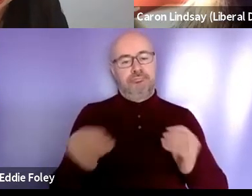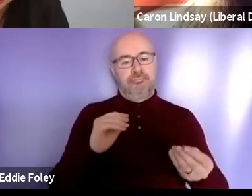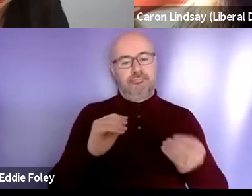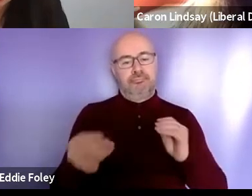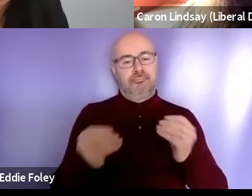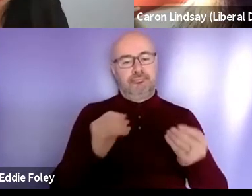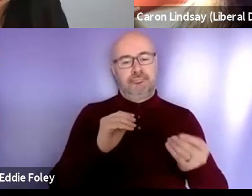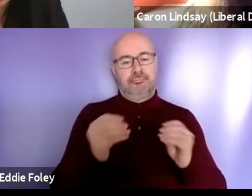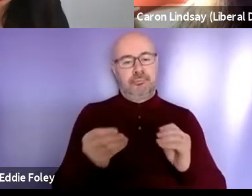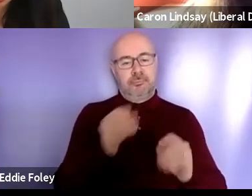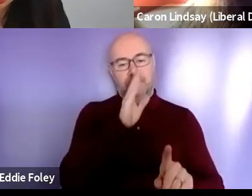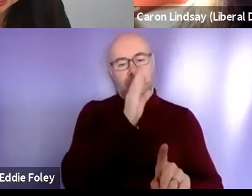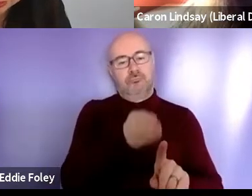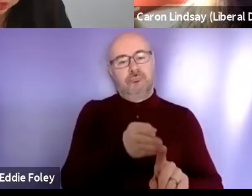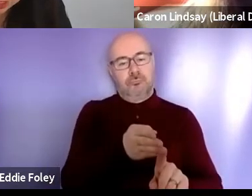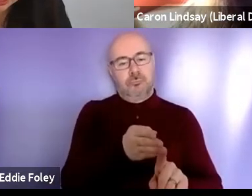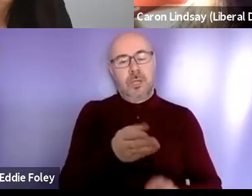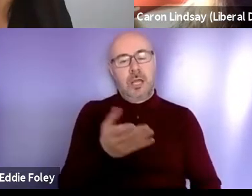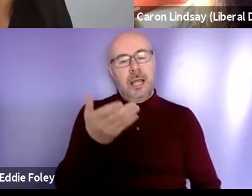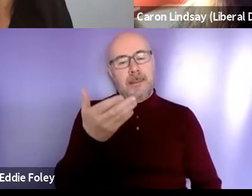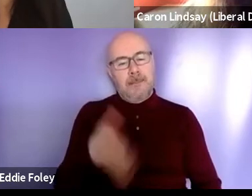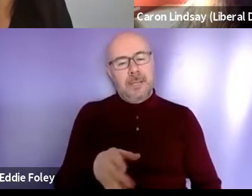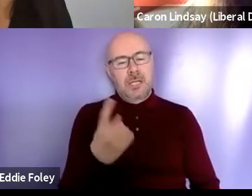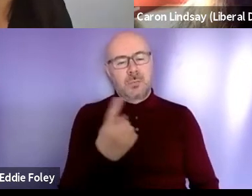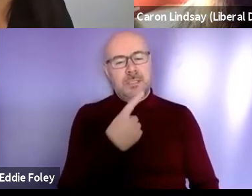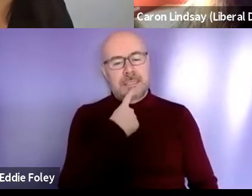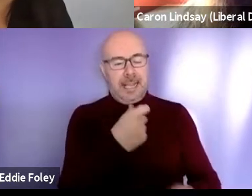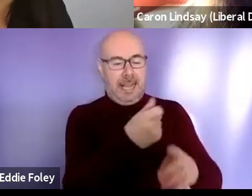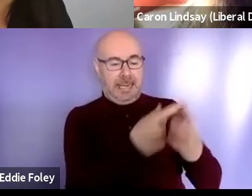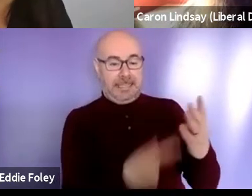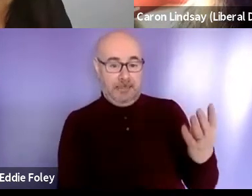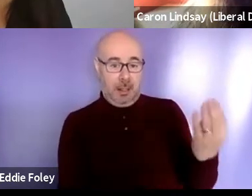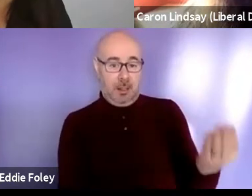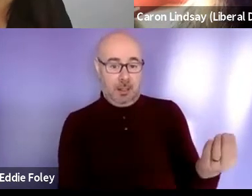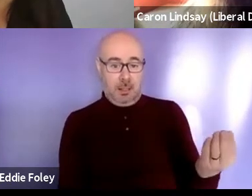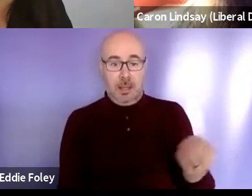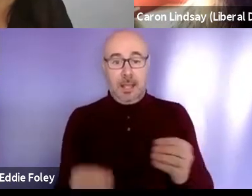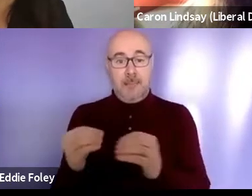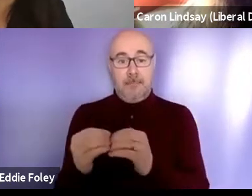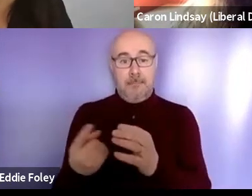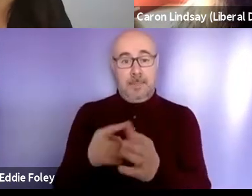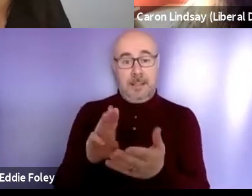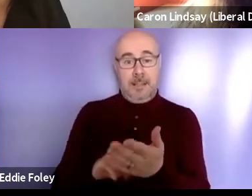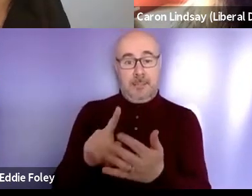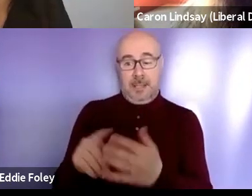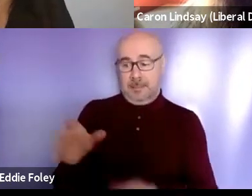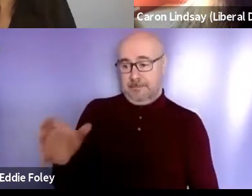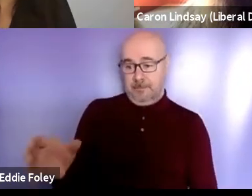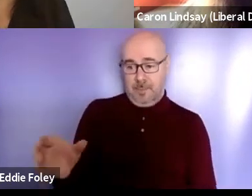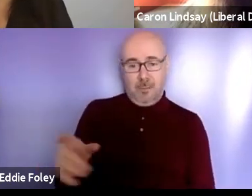about disabled people's representation and BAME people. So we do need to be more intersectional. I